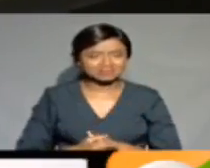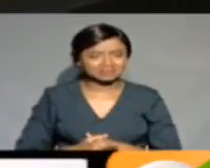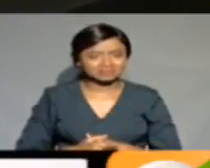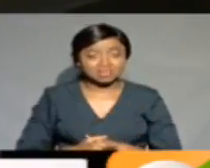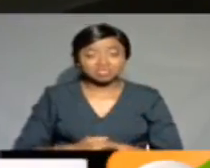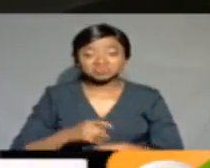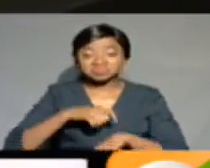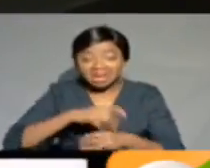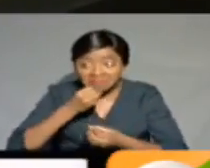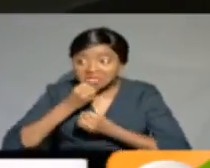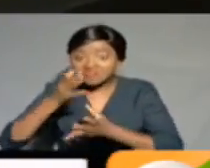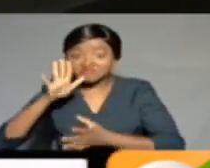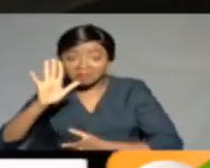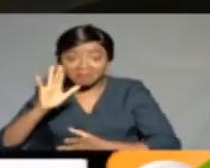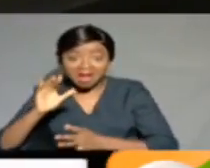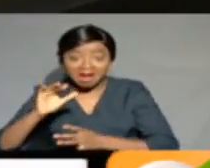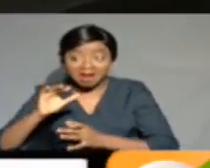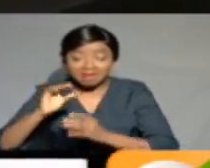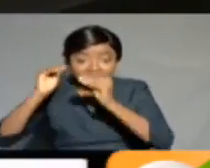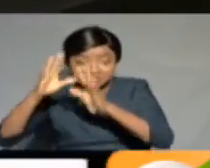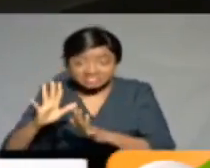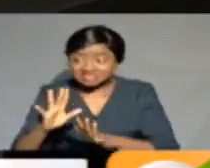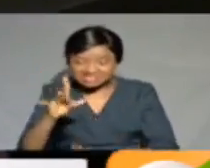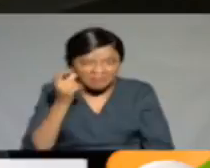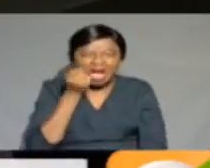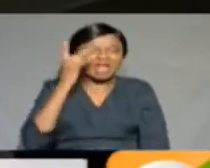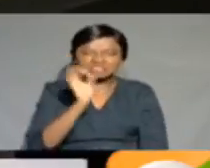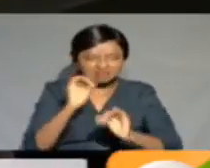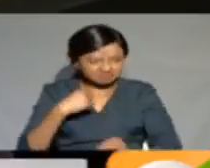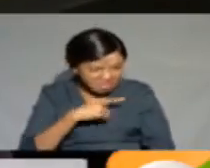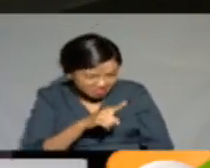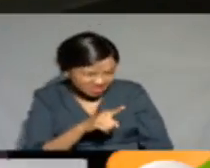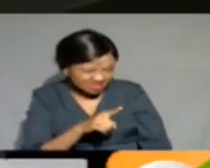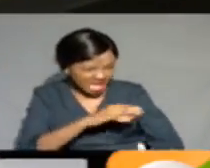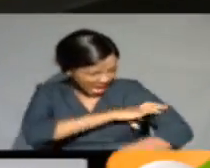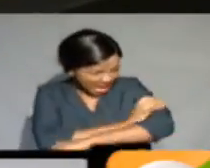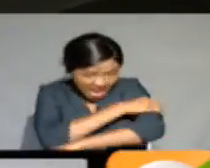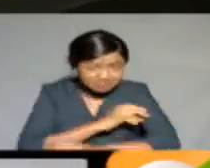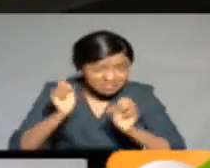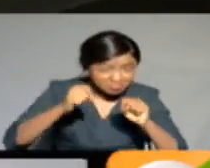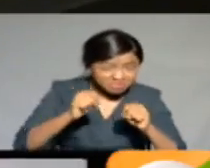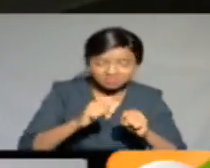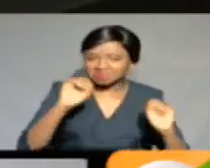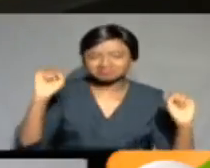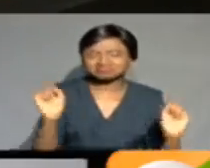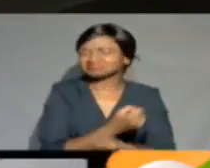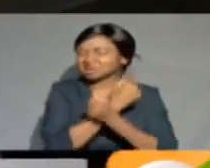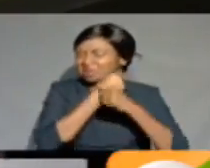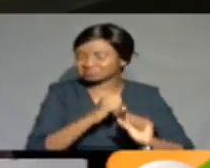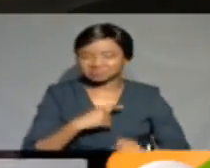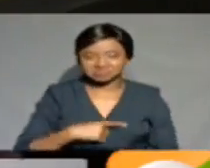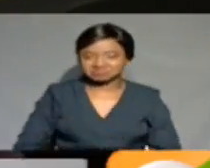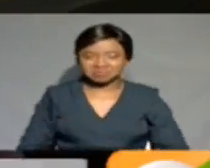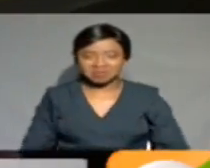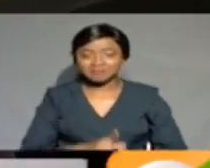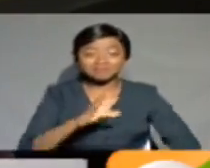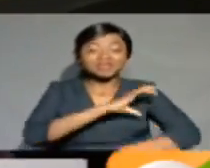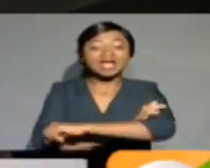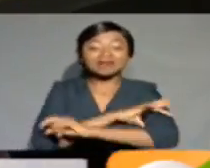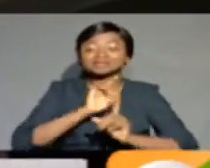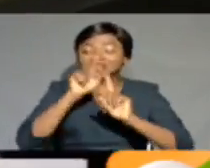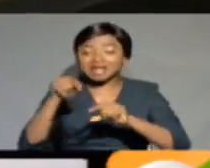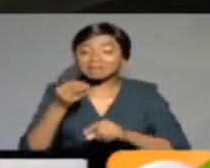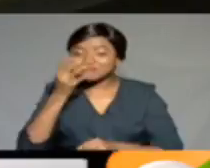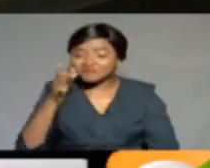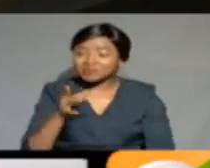the authority, they don't understand. They trust the captains too much to an extent. No one believes you. The captain will go and